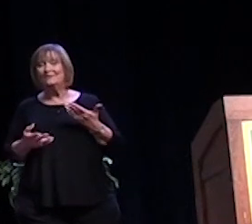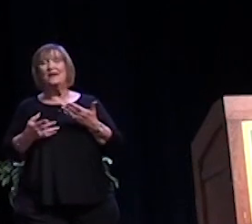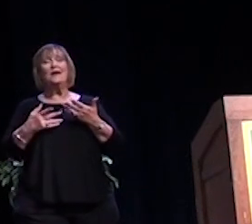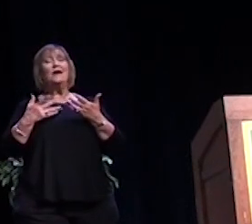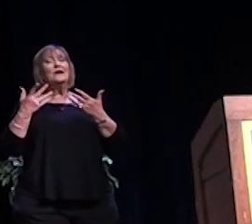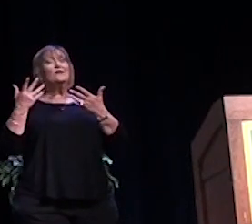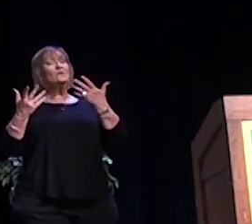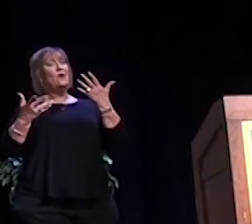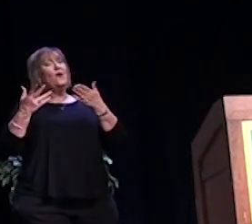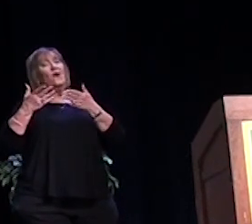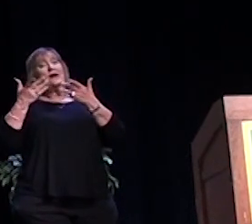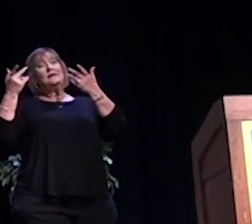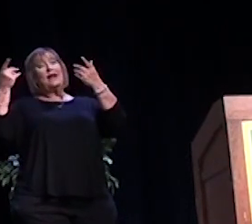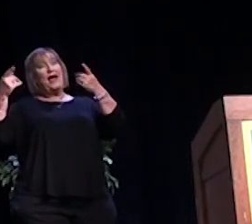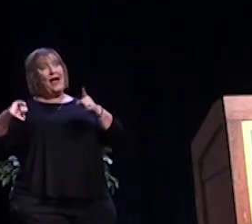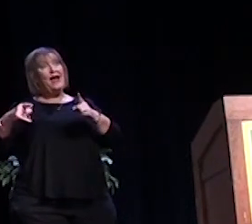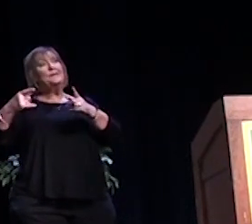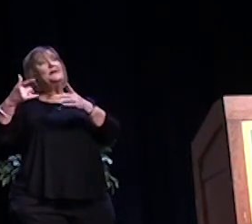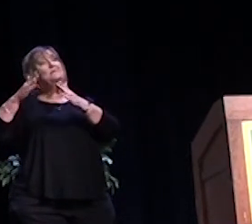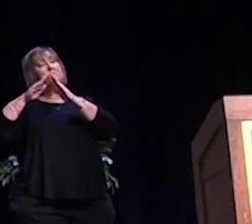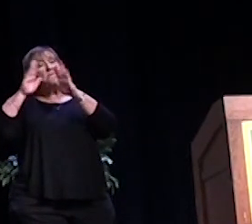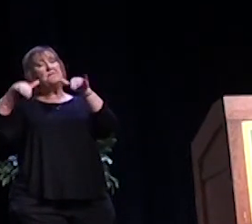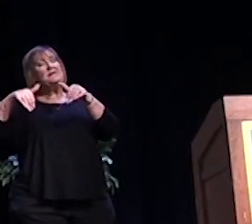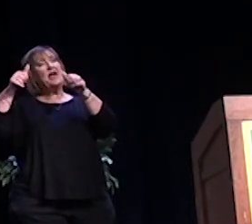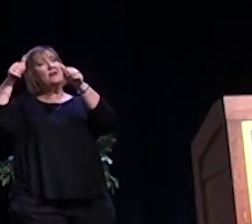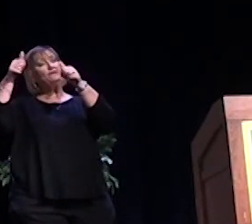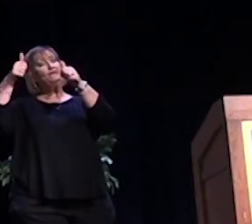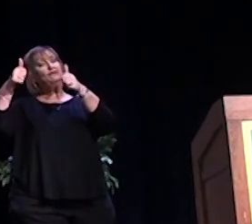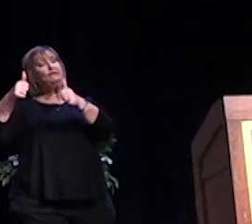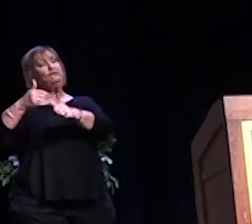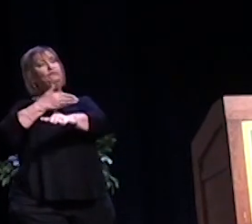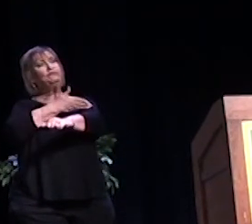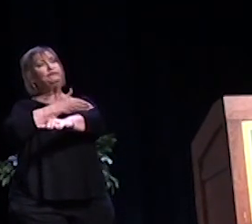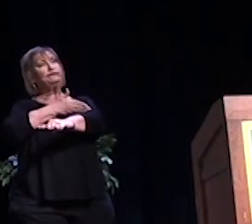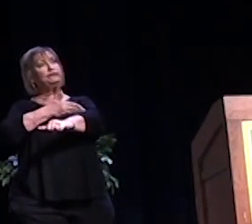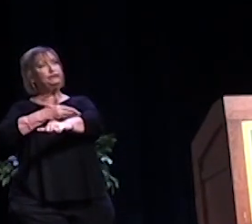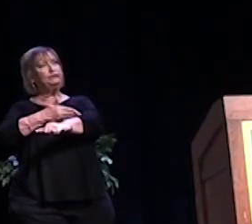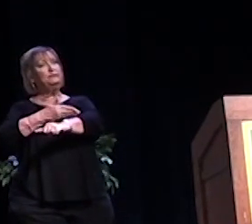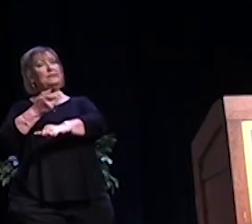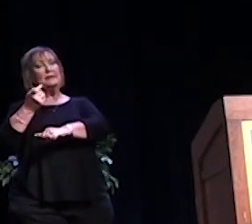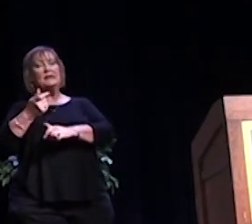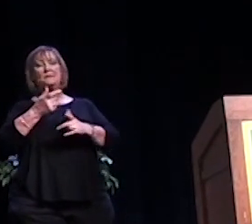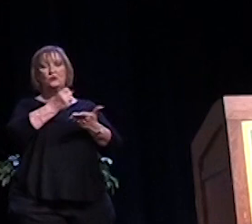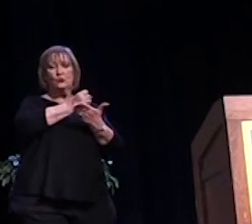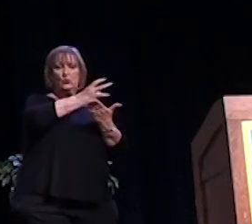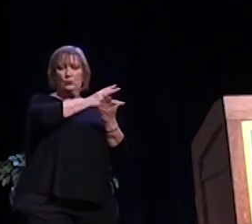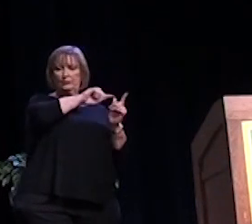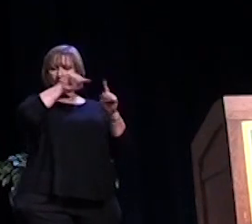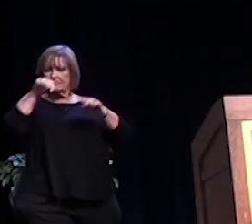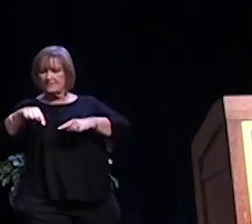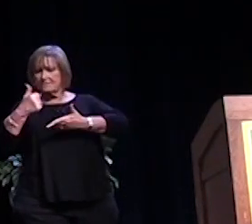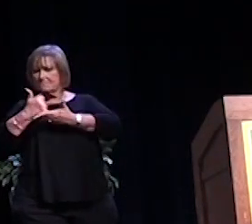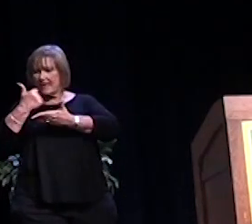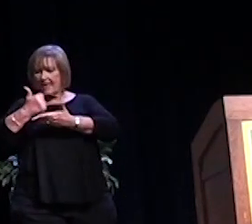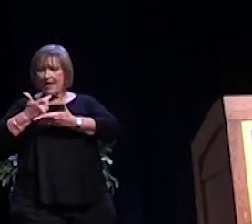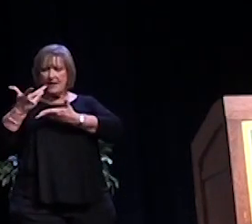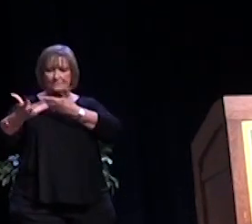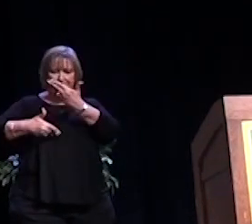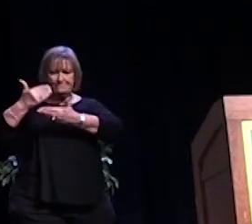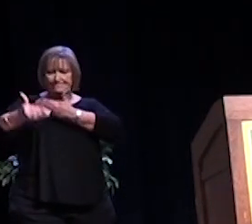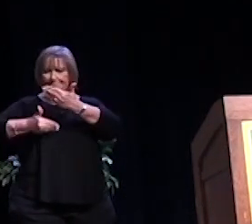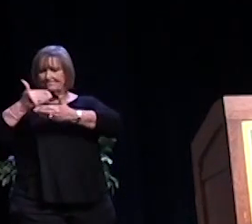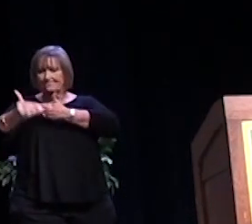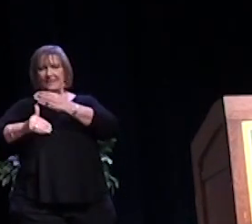as a result, the social workers work with them to see the programs and services they can connect them to. Meanwhile, their